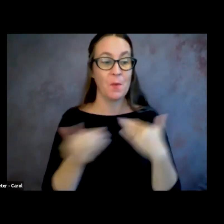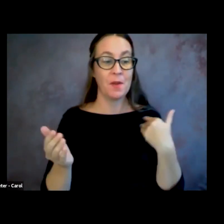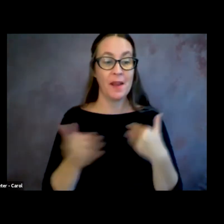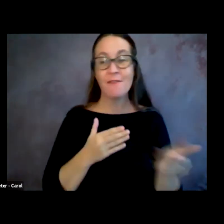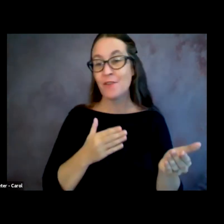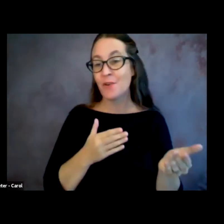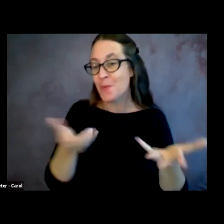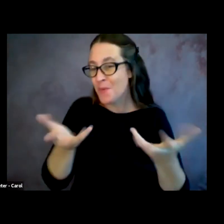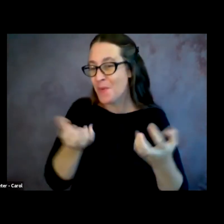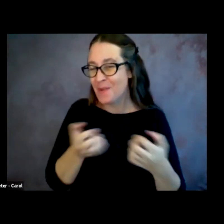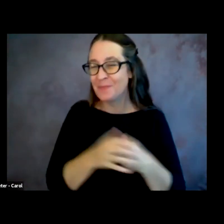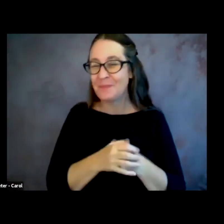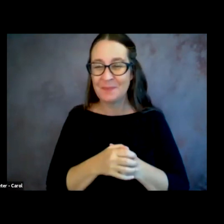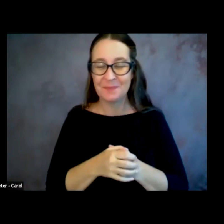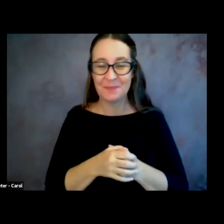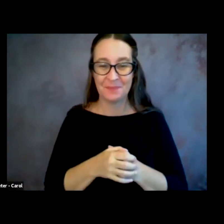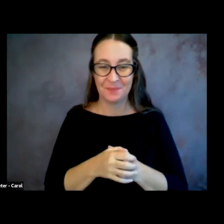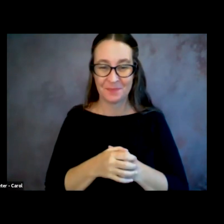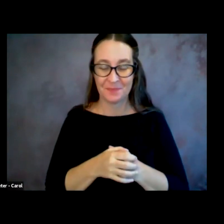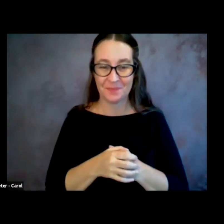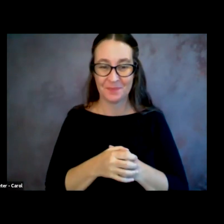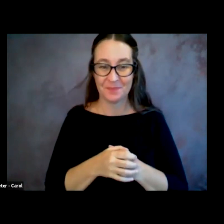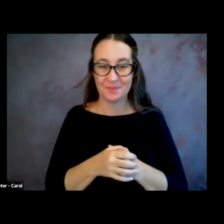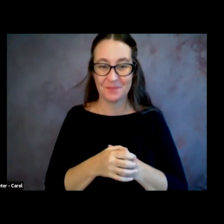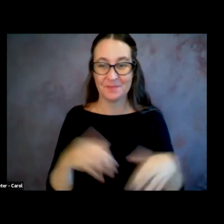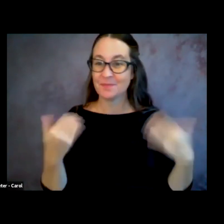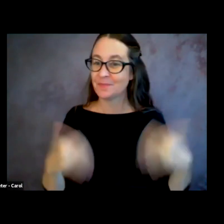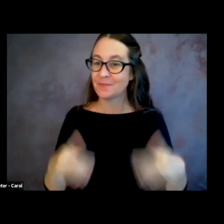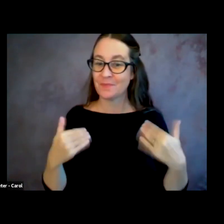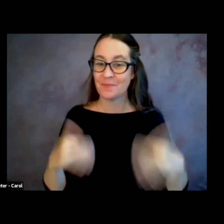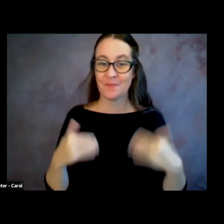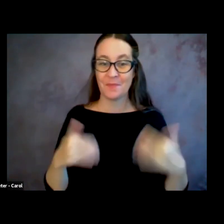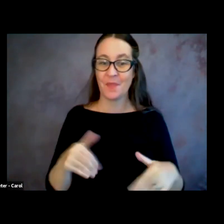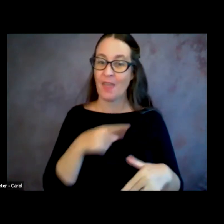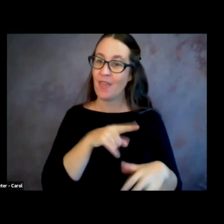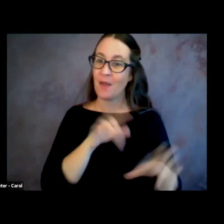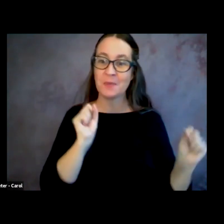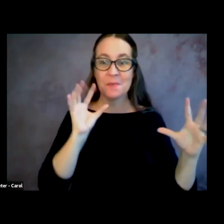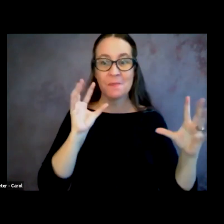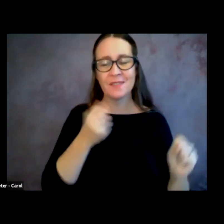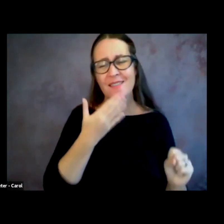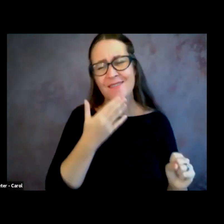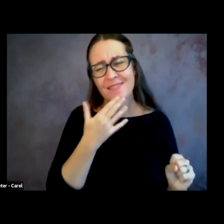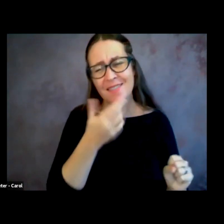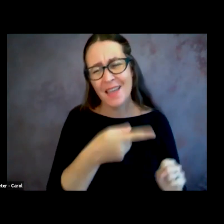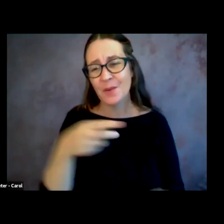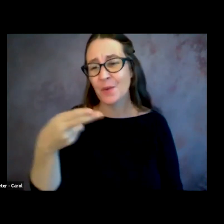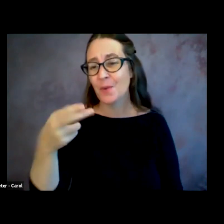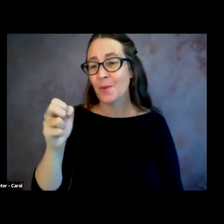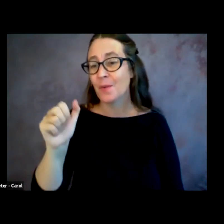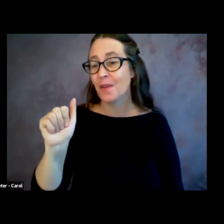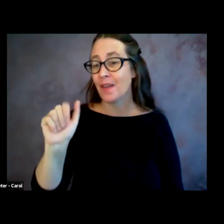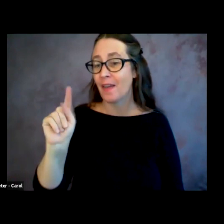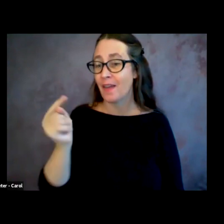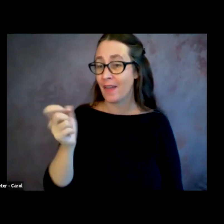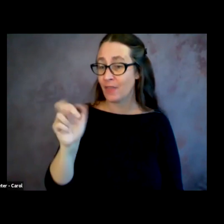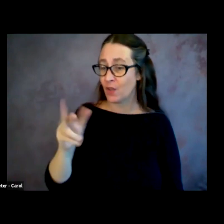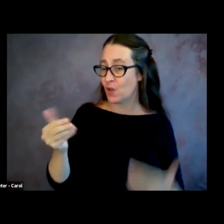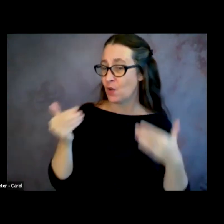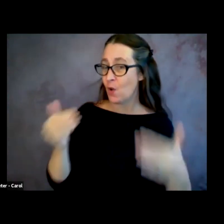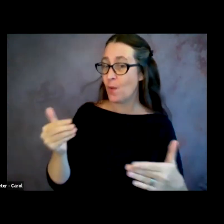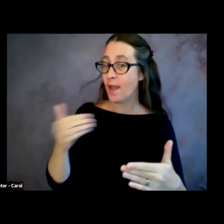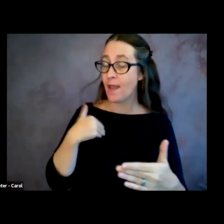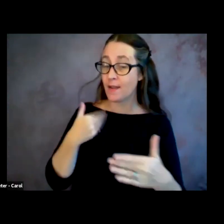do. We did so well on time for that. Thank you so much for that, Heather. So go ahead, take a quick